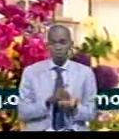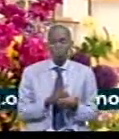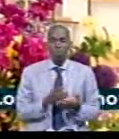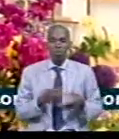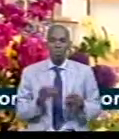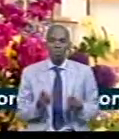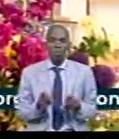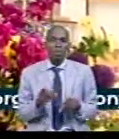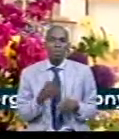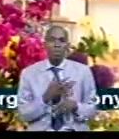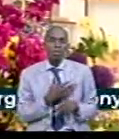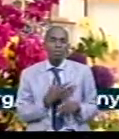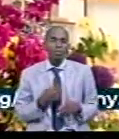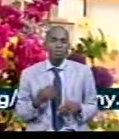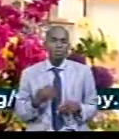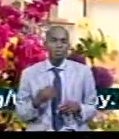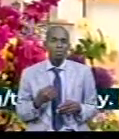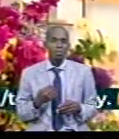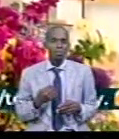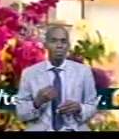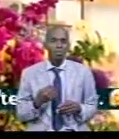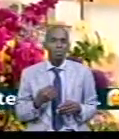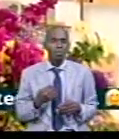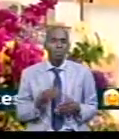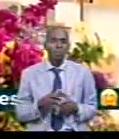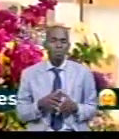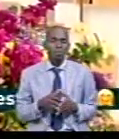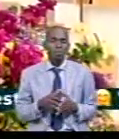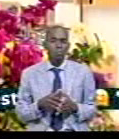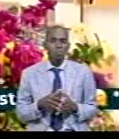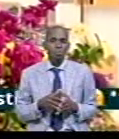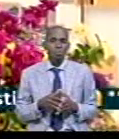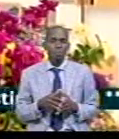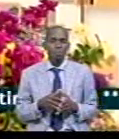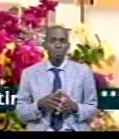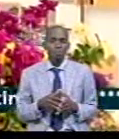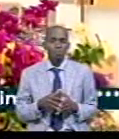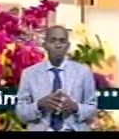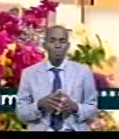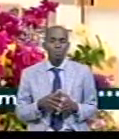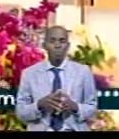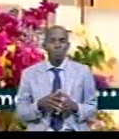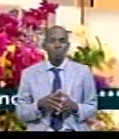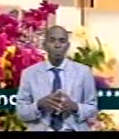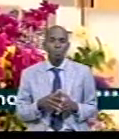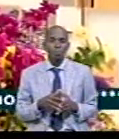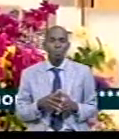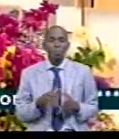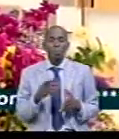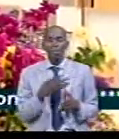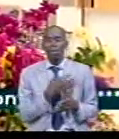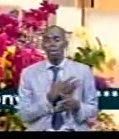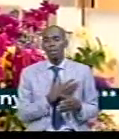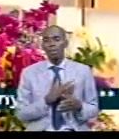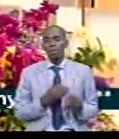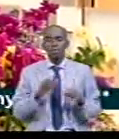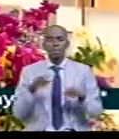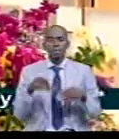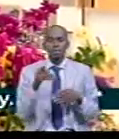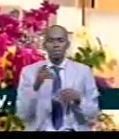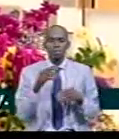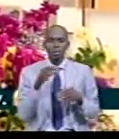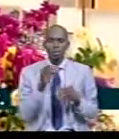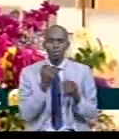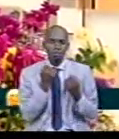which I photocopy, snap, and send. So he reviewed the result and gave me a shocker. Then look,